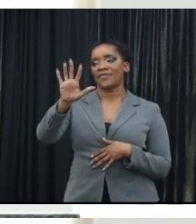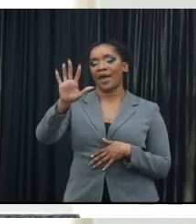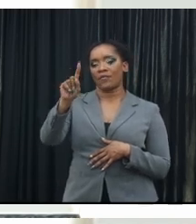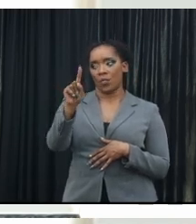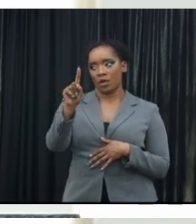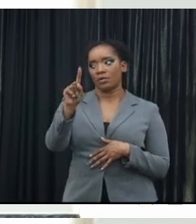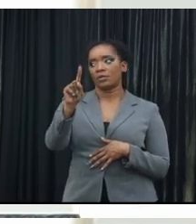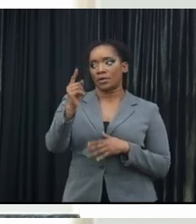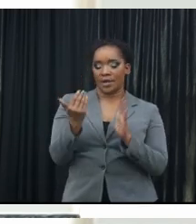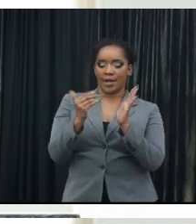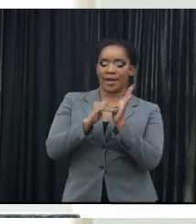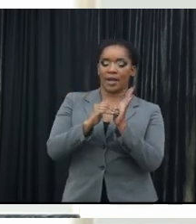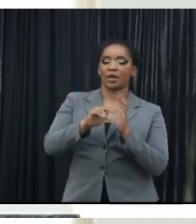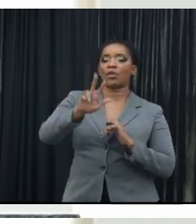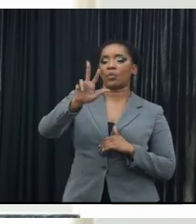313-226-9151. Again, that number is